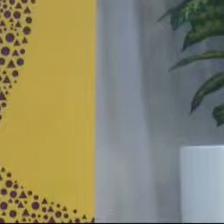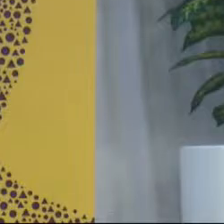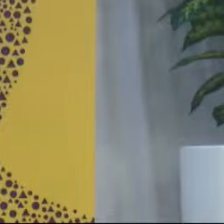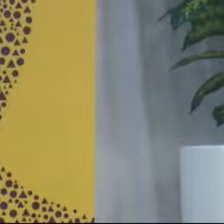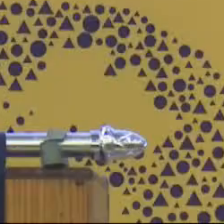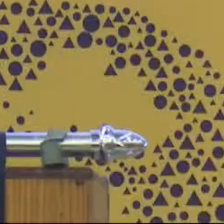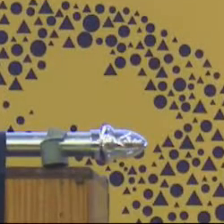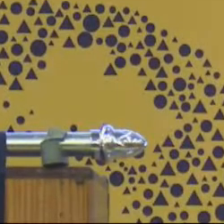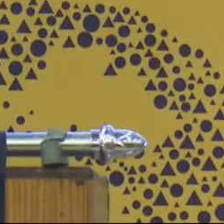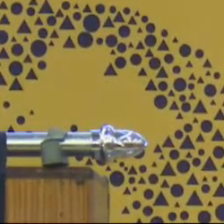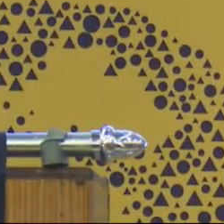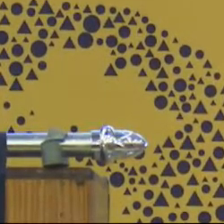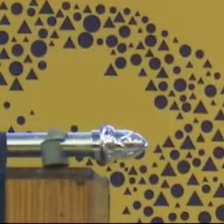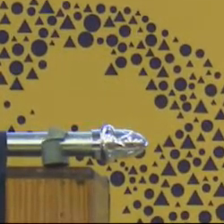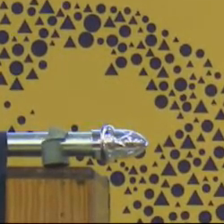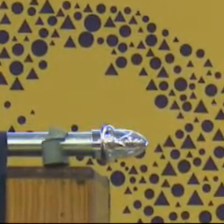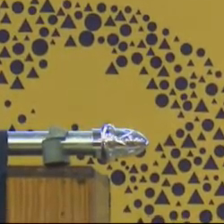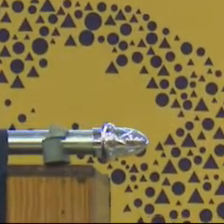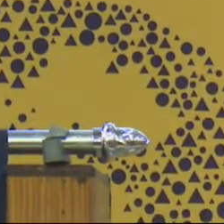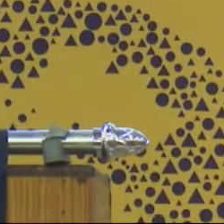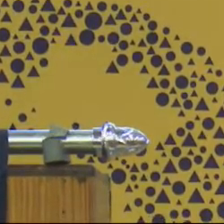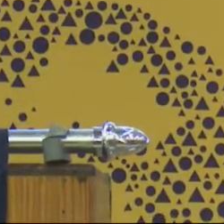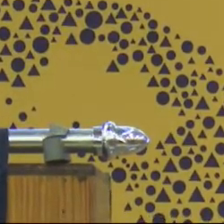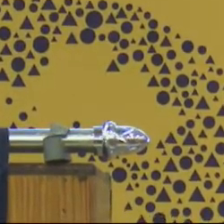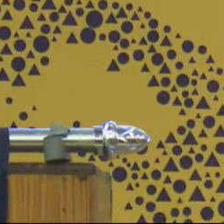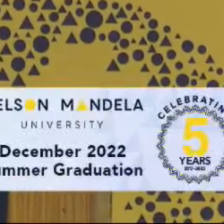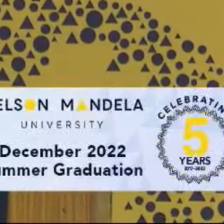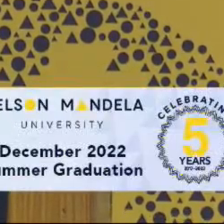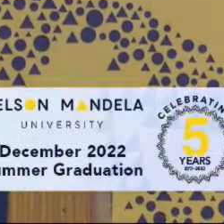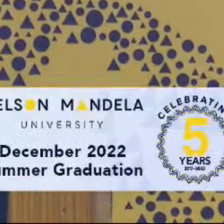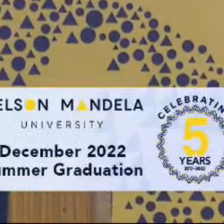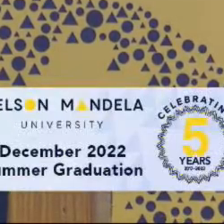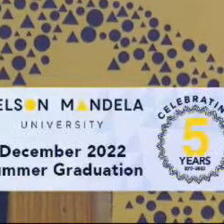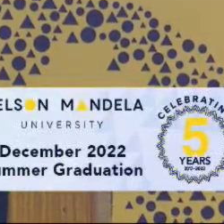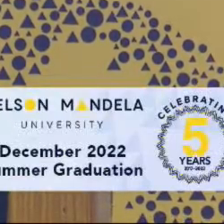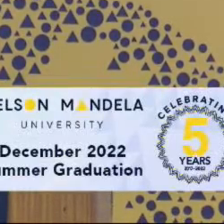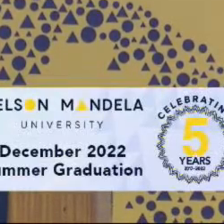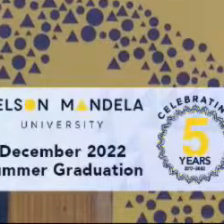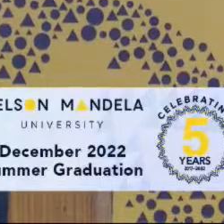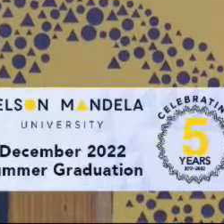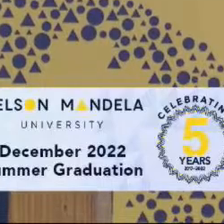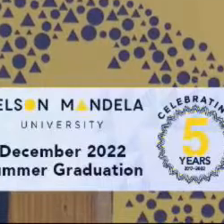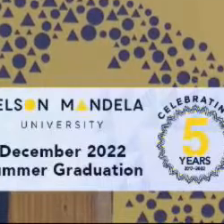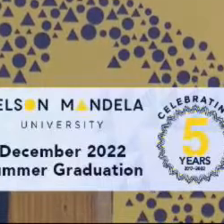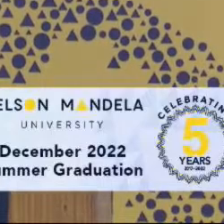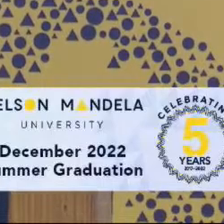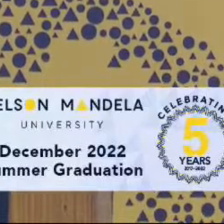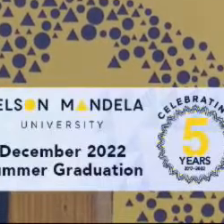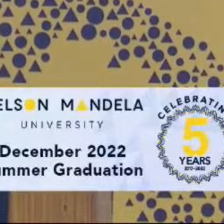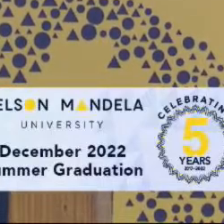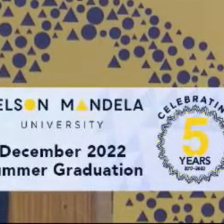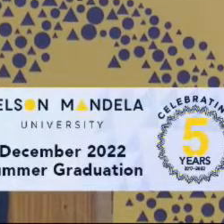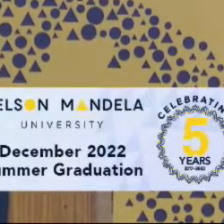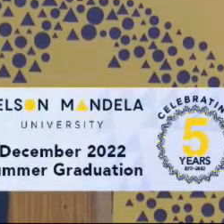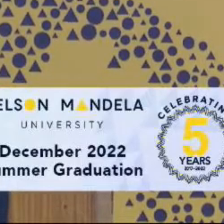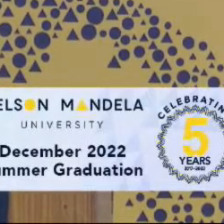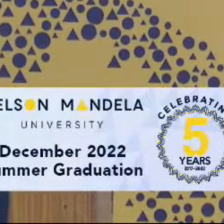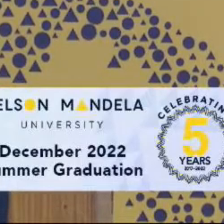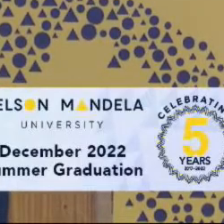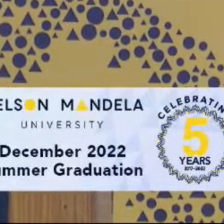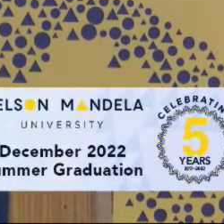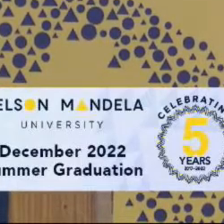Chairperson of the University Council, Ambassador January Badel, Vice Chairperson of Council, Ms. Mbato,